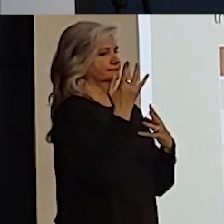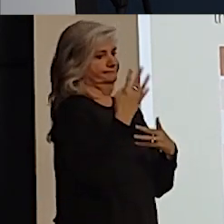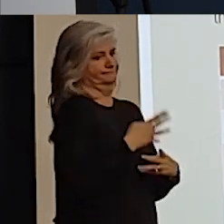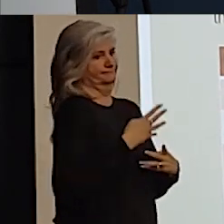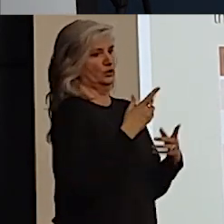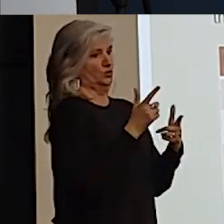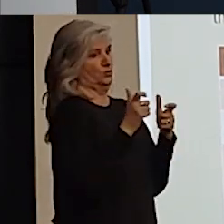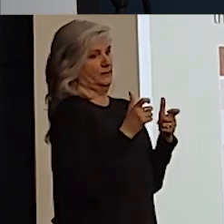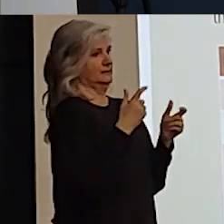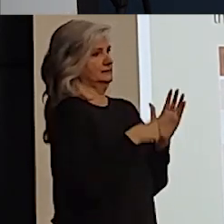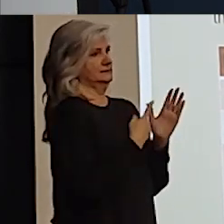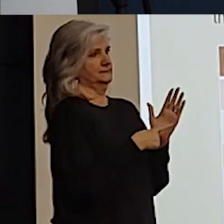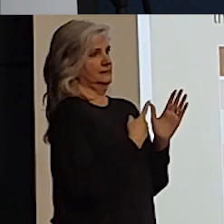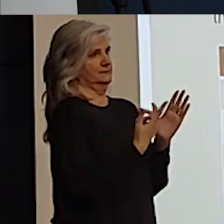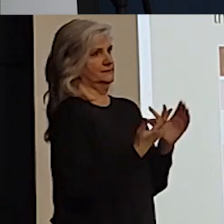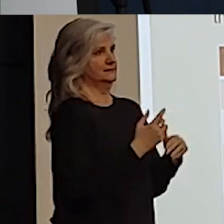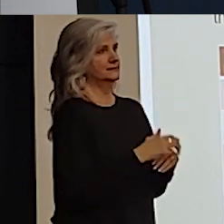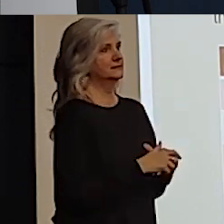which